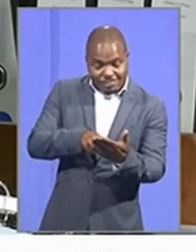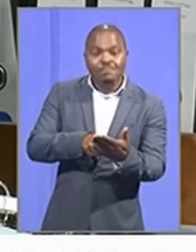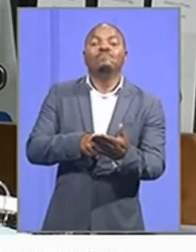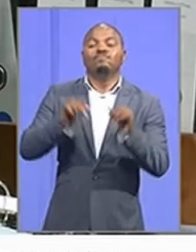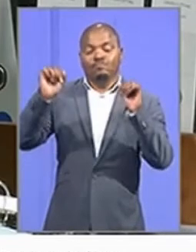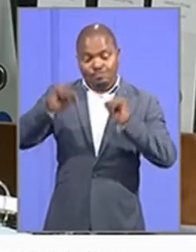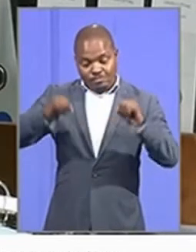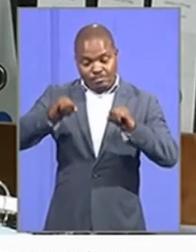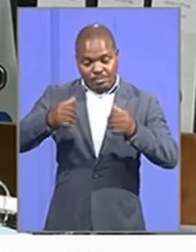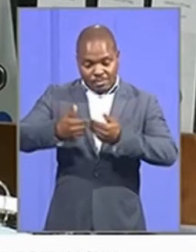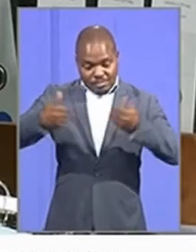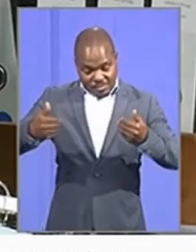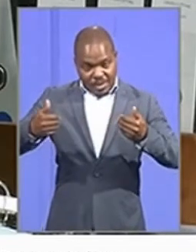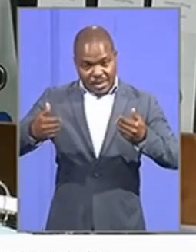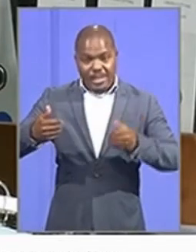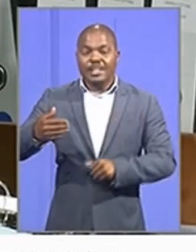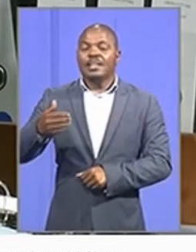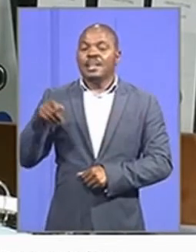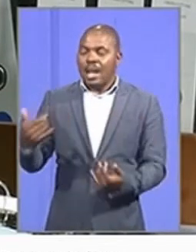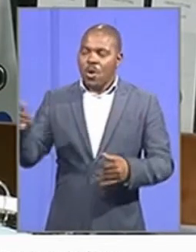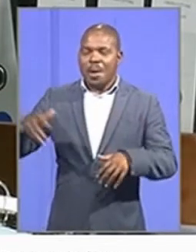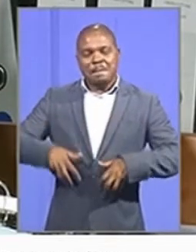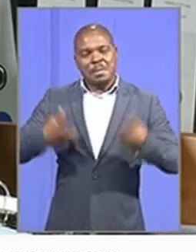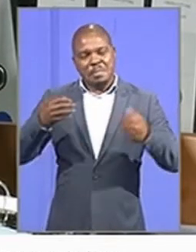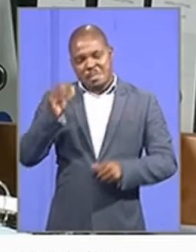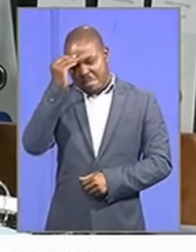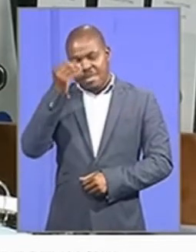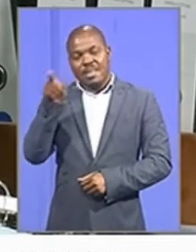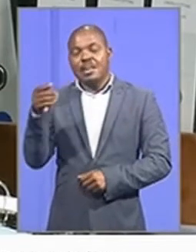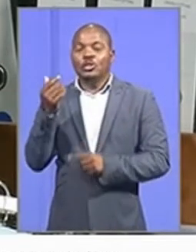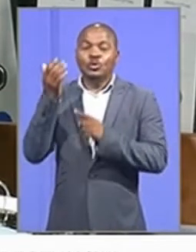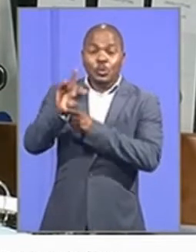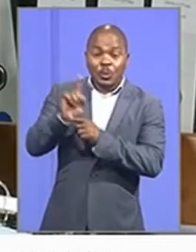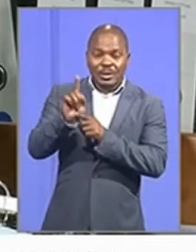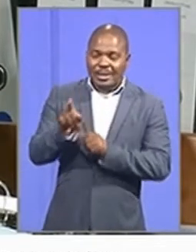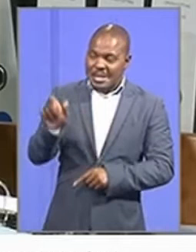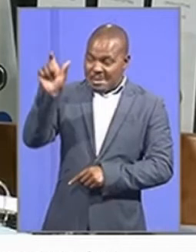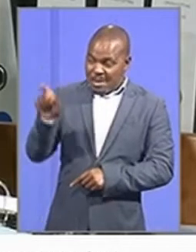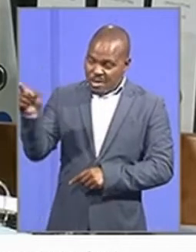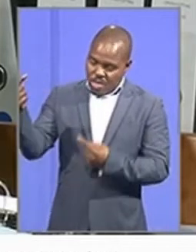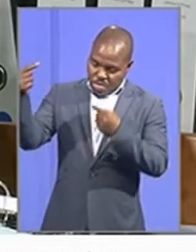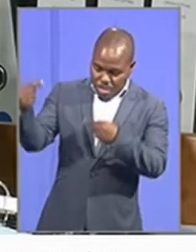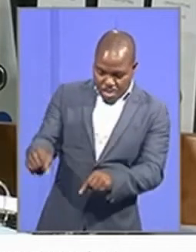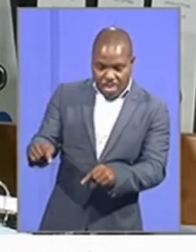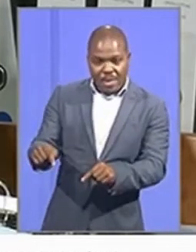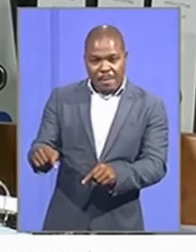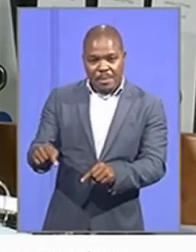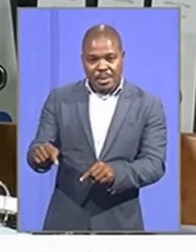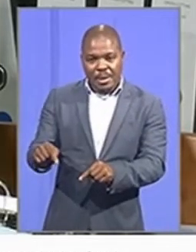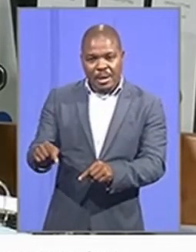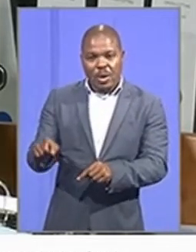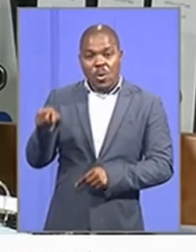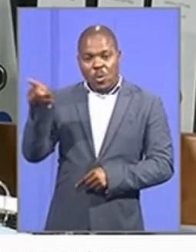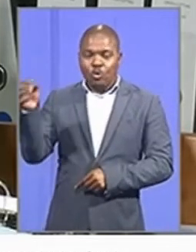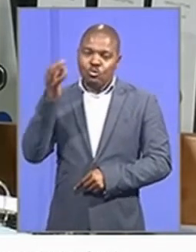to it, proves that this is the person who came here. You know, this is the person who says